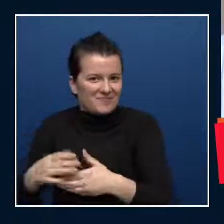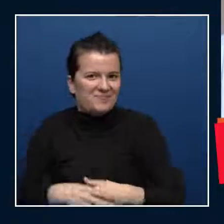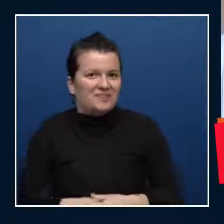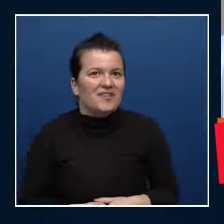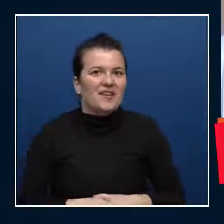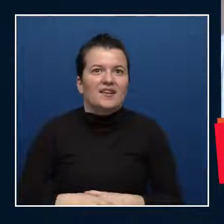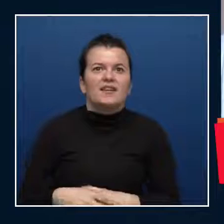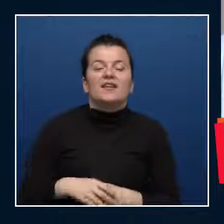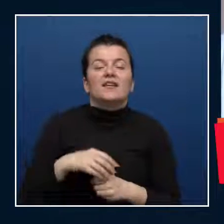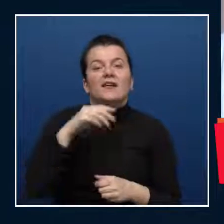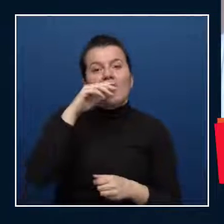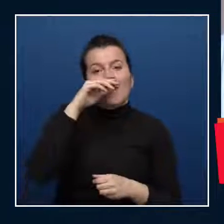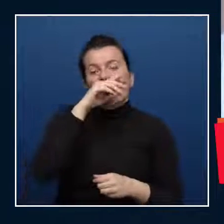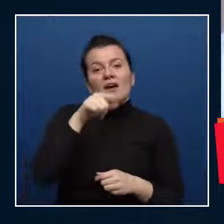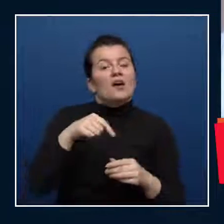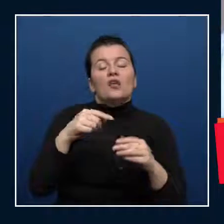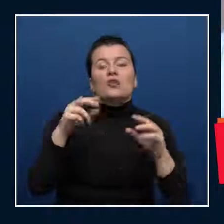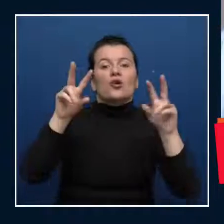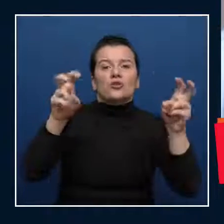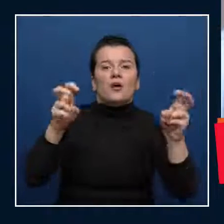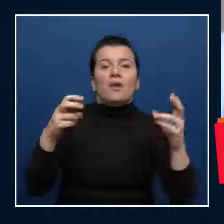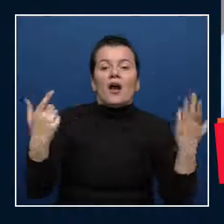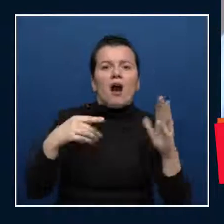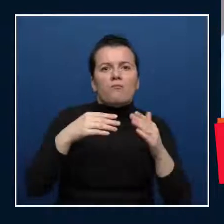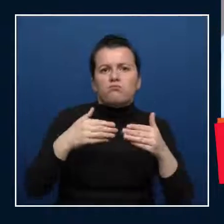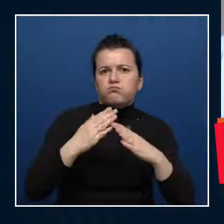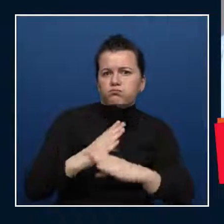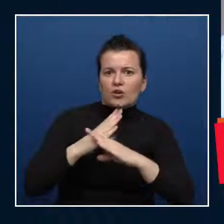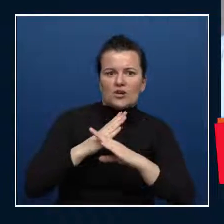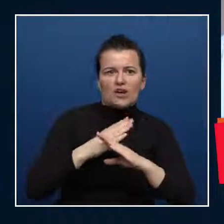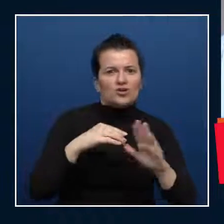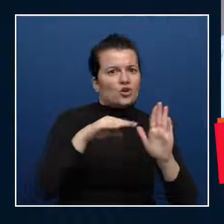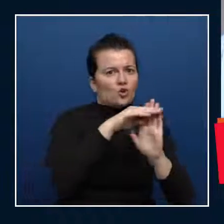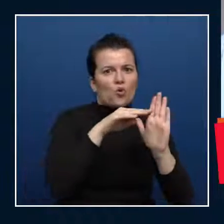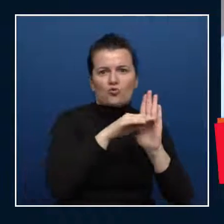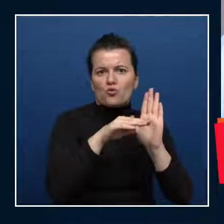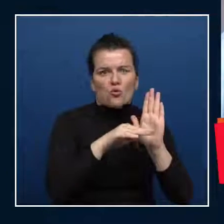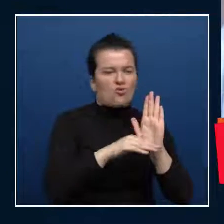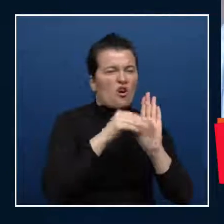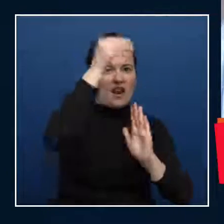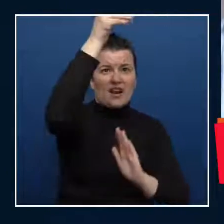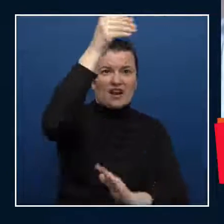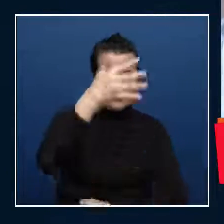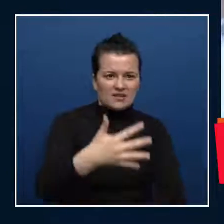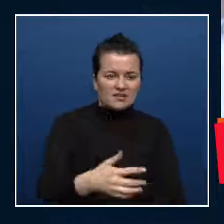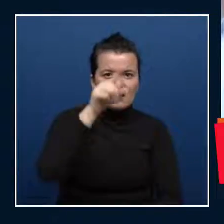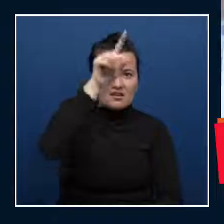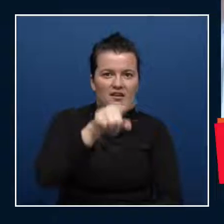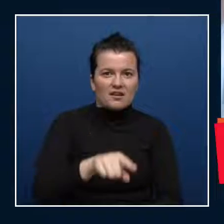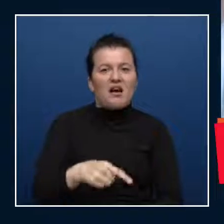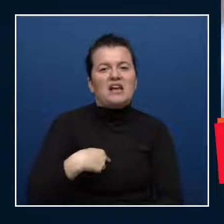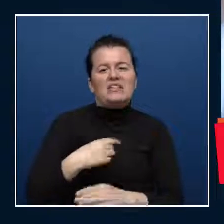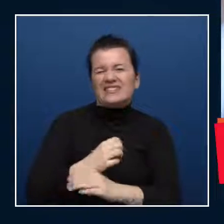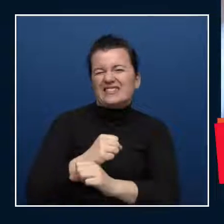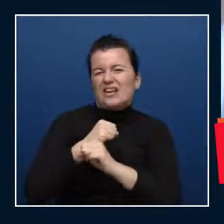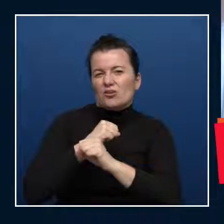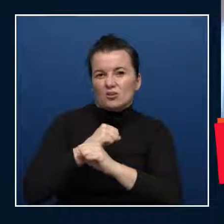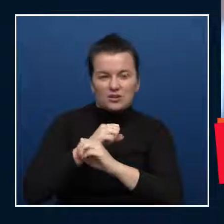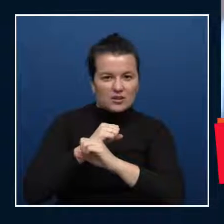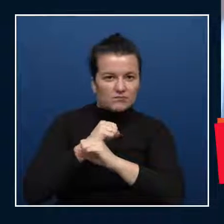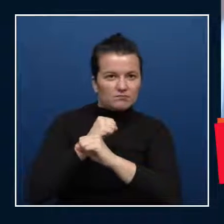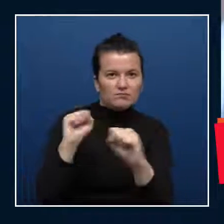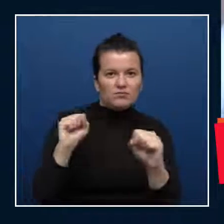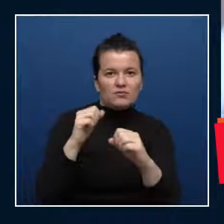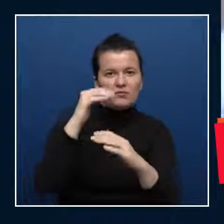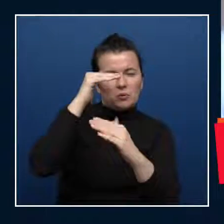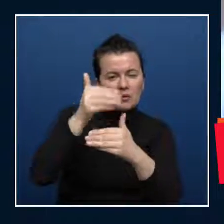going through the list of rules, all already there. It was just, for a security phobe, it just looked